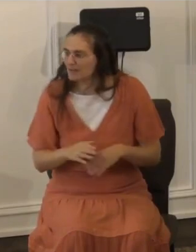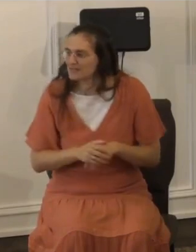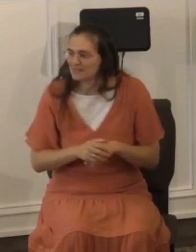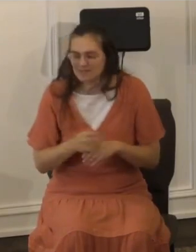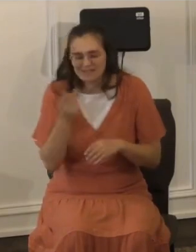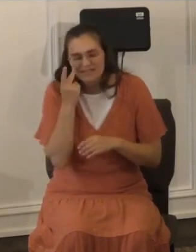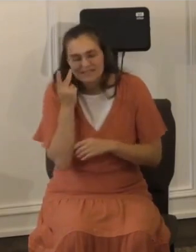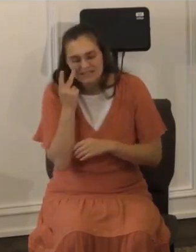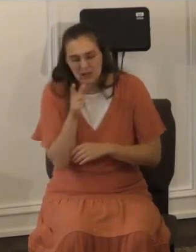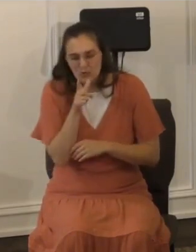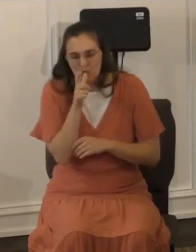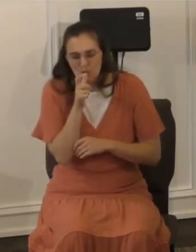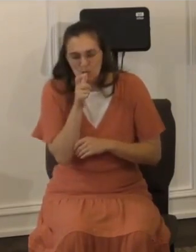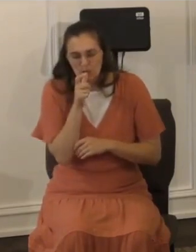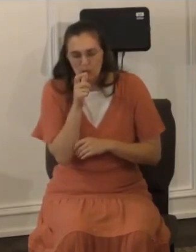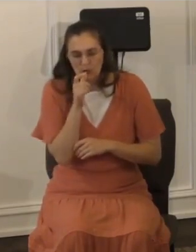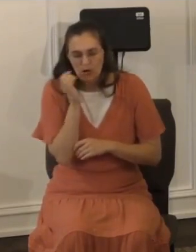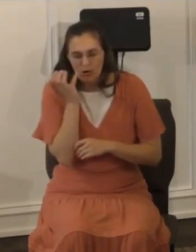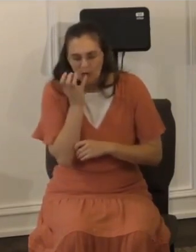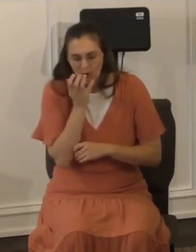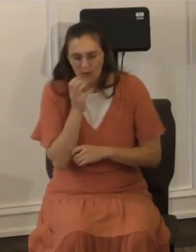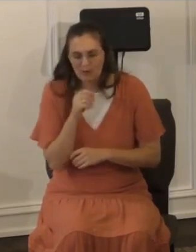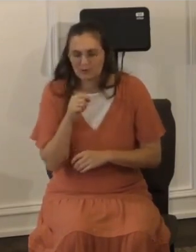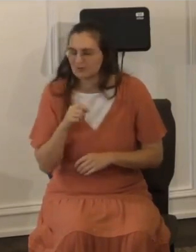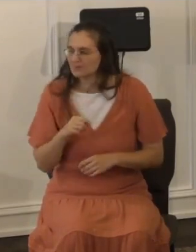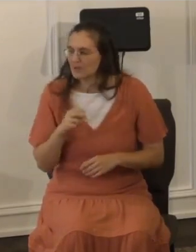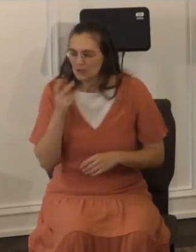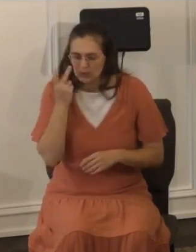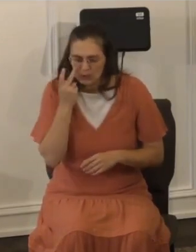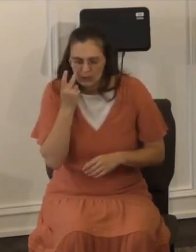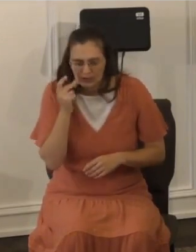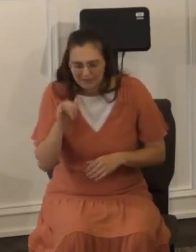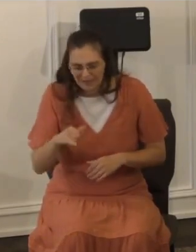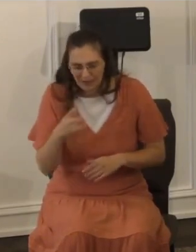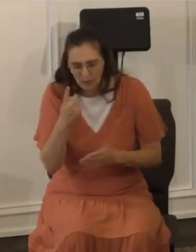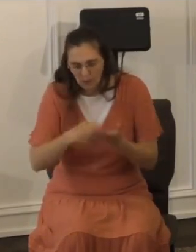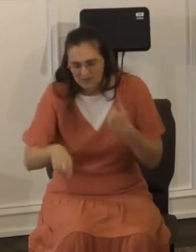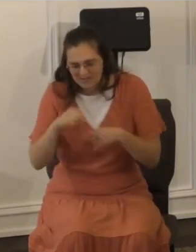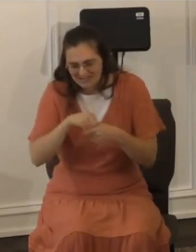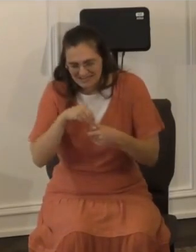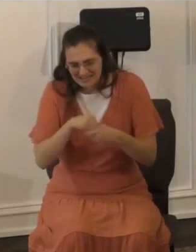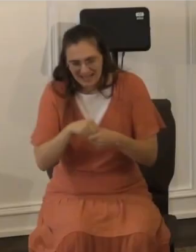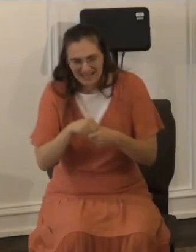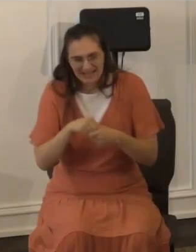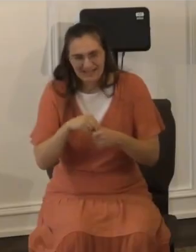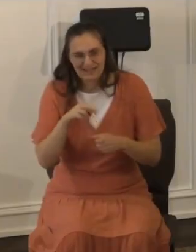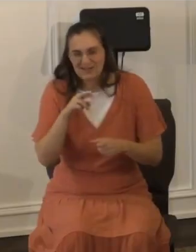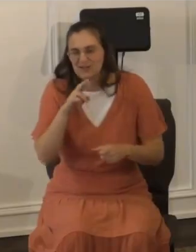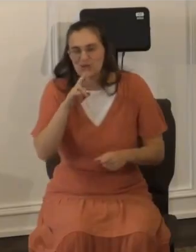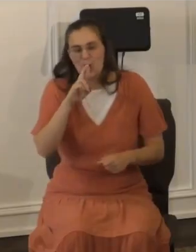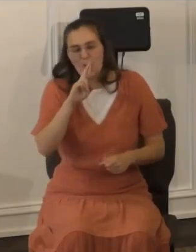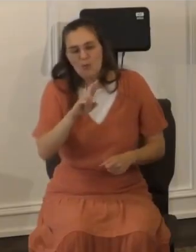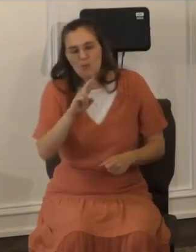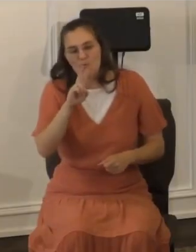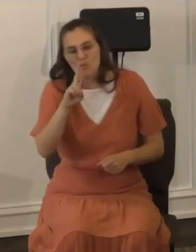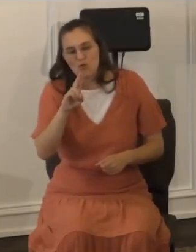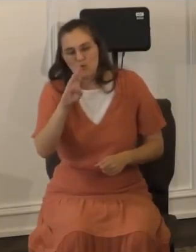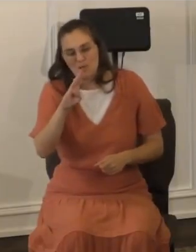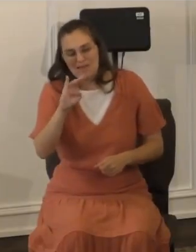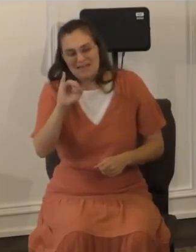Let's see. Ooh, all right. Very good. Look, y'all, what's in the box? What's in there? What